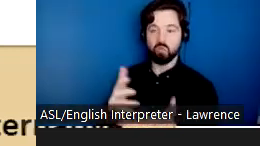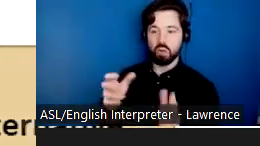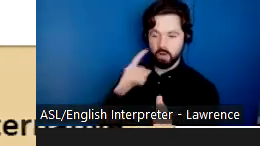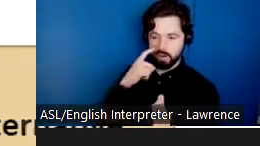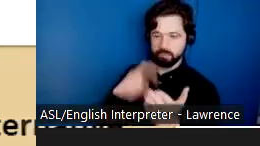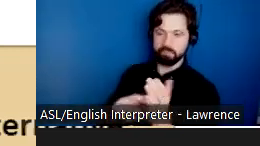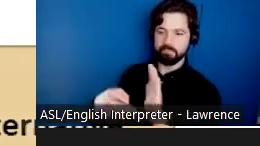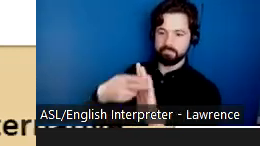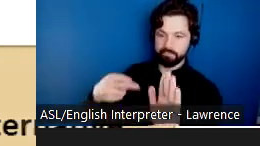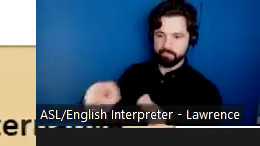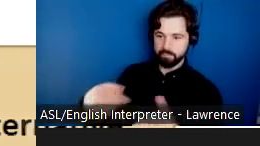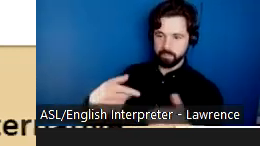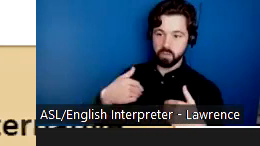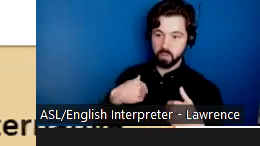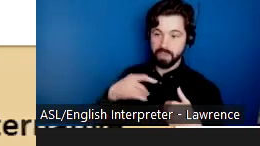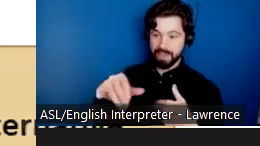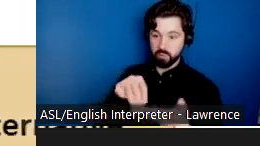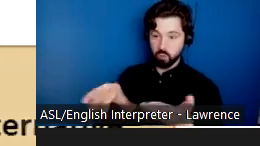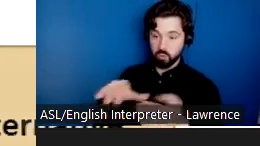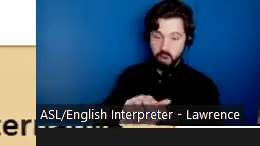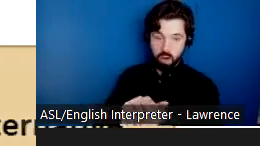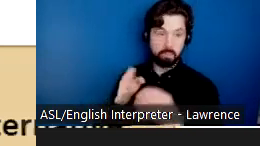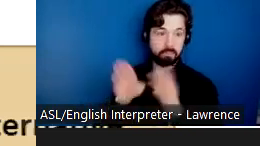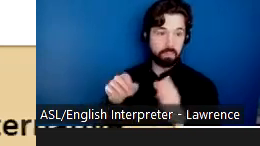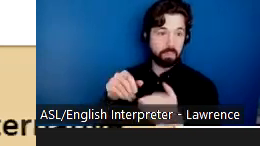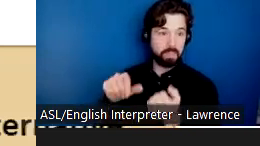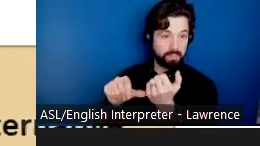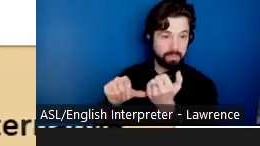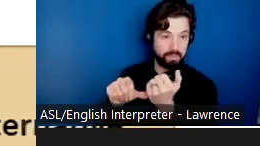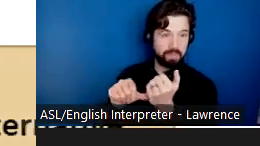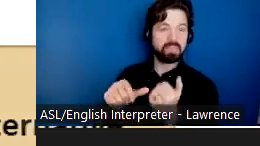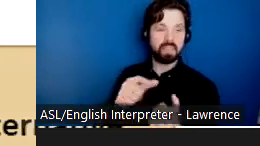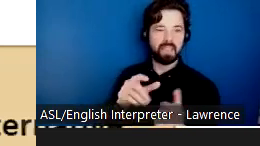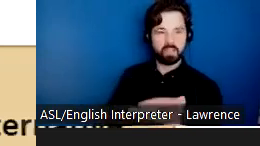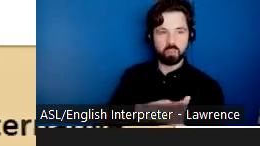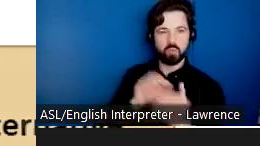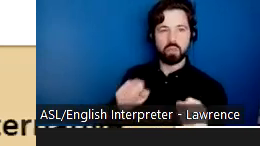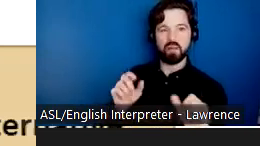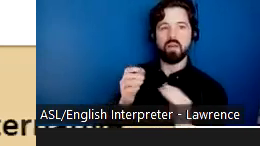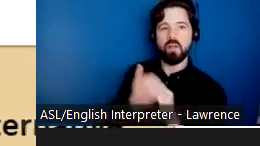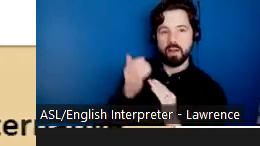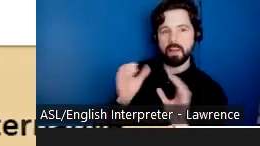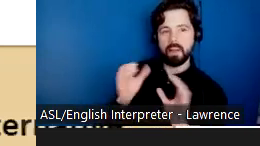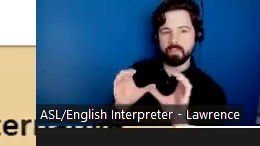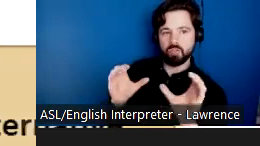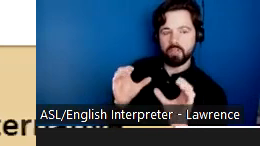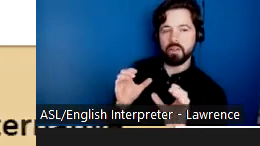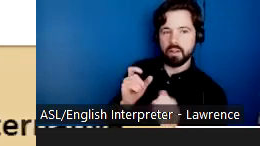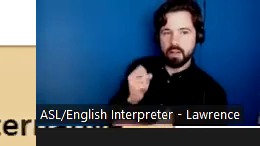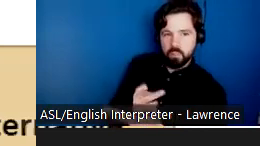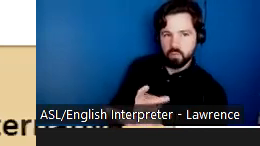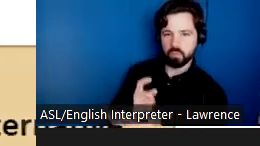receive public assistance program and automatically certify them as eligible to free or reduced price